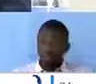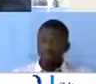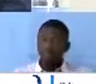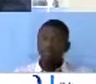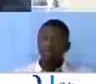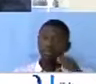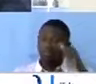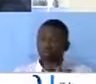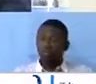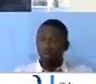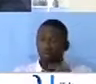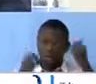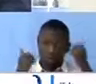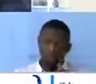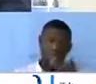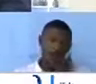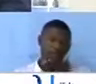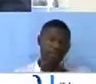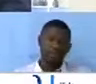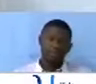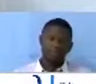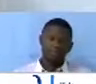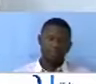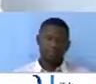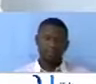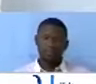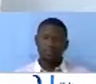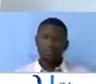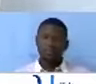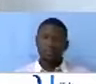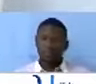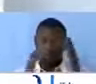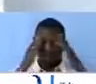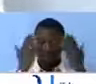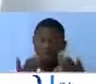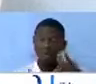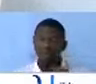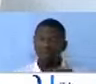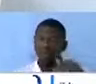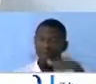don't know whether they are implicated or not, but this was my